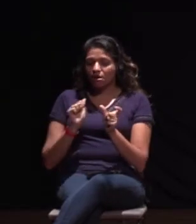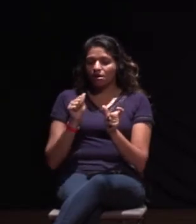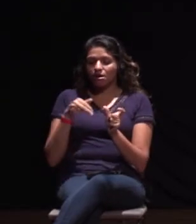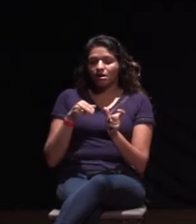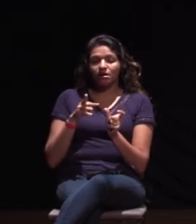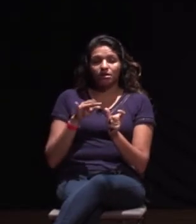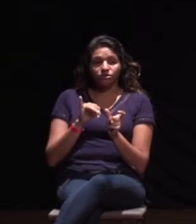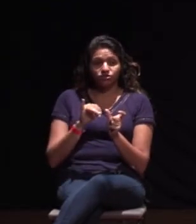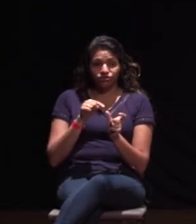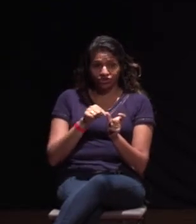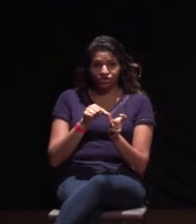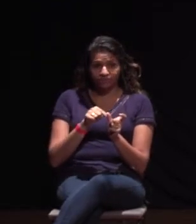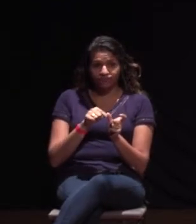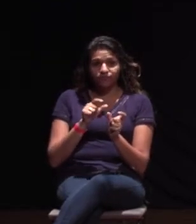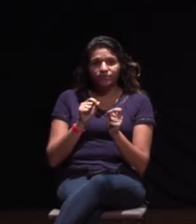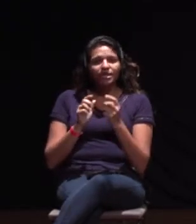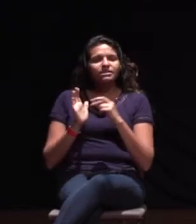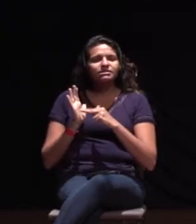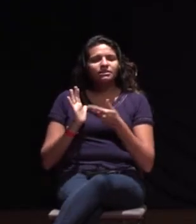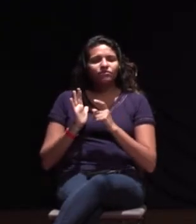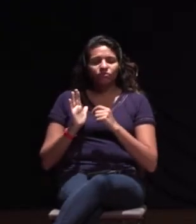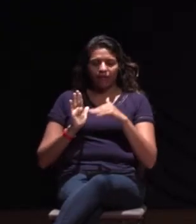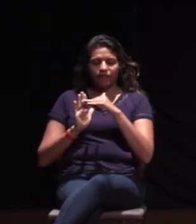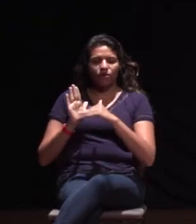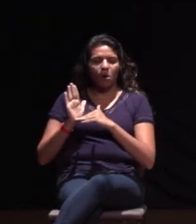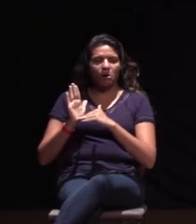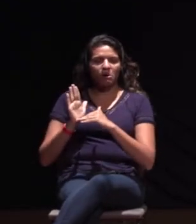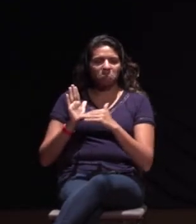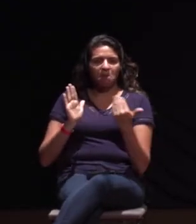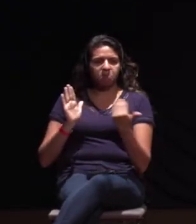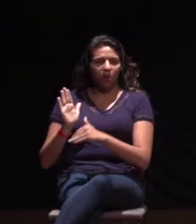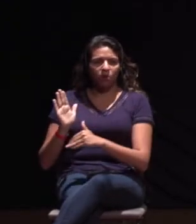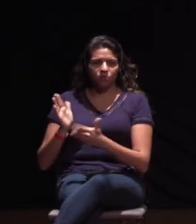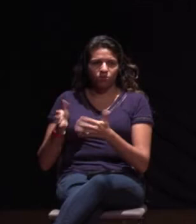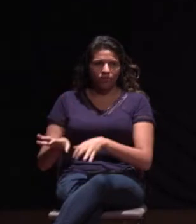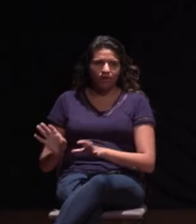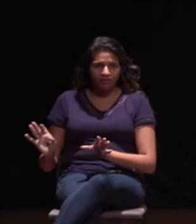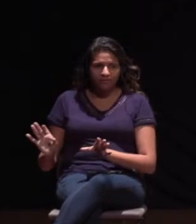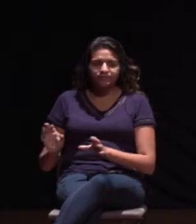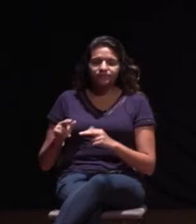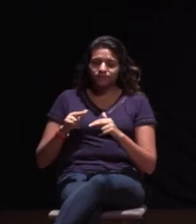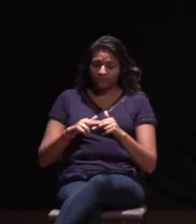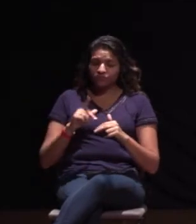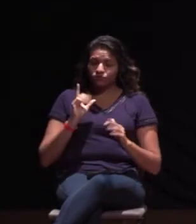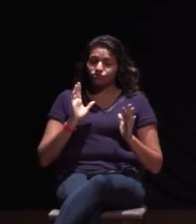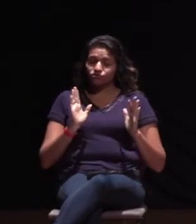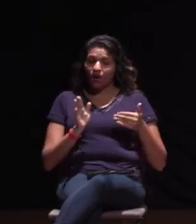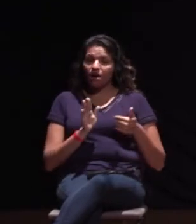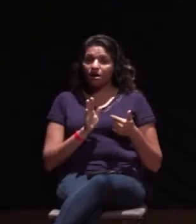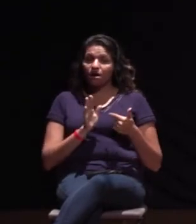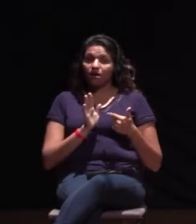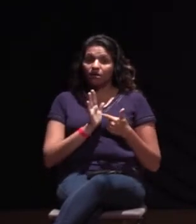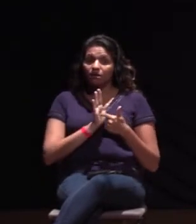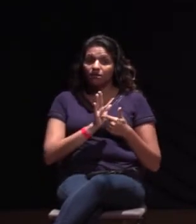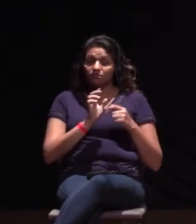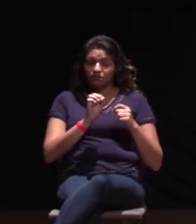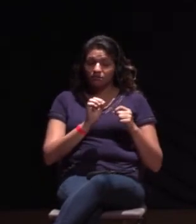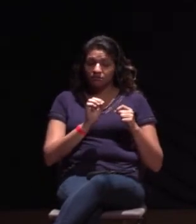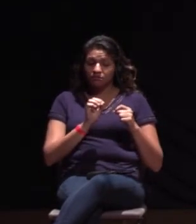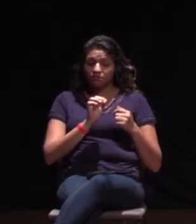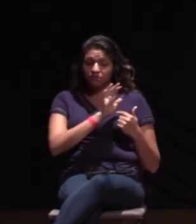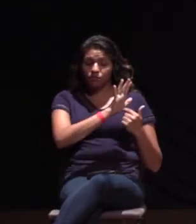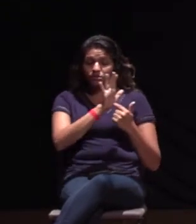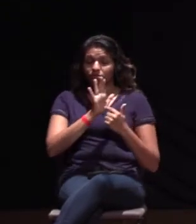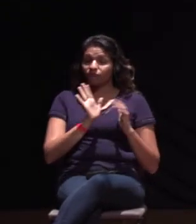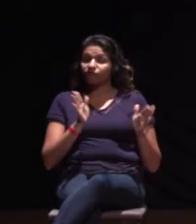show, an exhibition that was a retrospective of closed exhibition. So there's been a really interesting trope in art history since the 1960s, which has